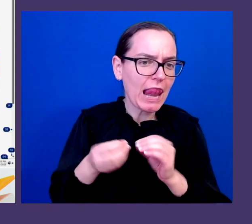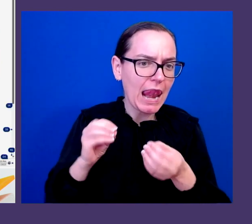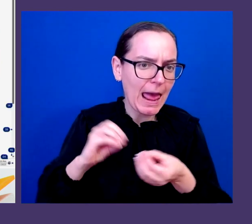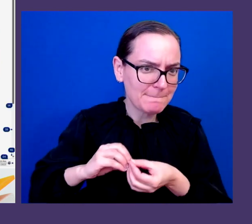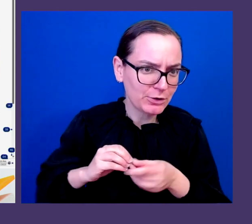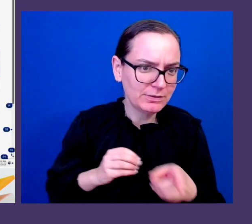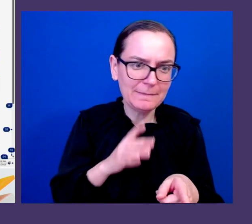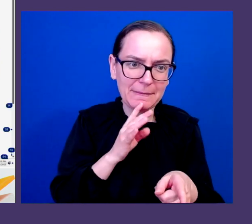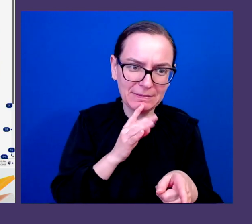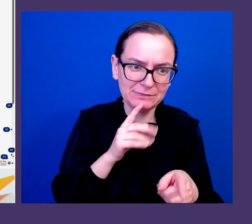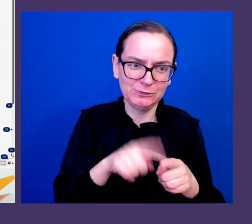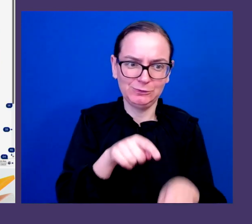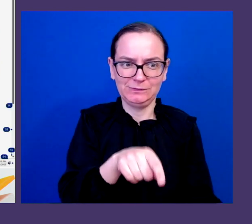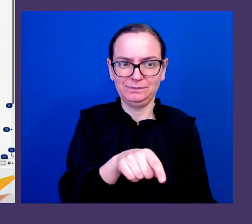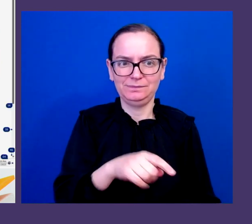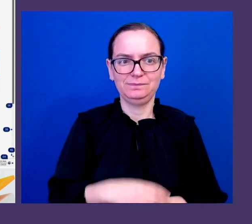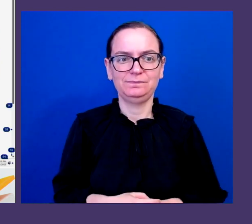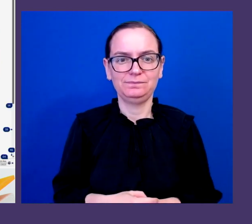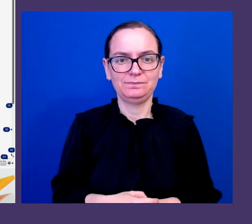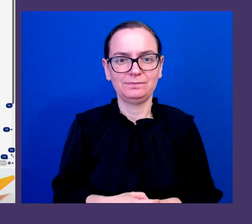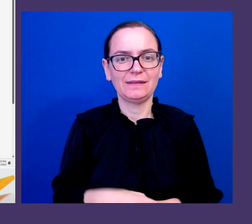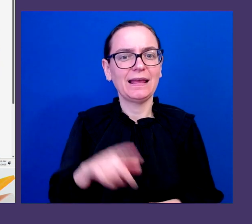Click 15.